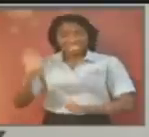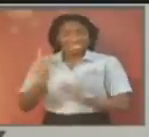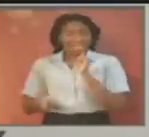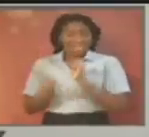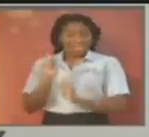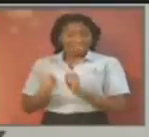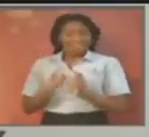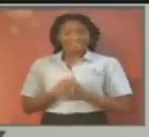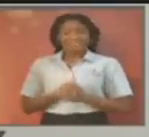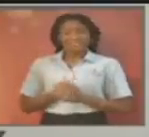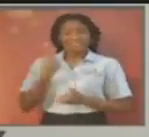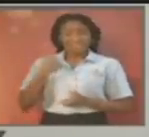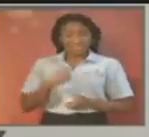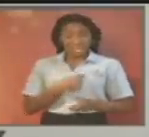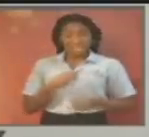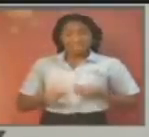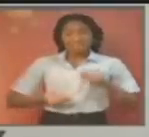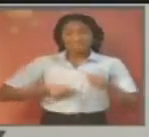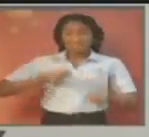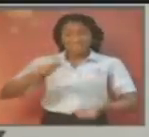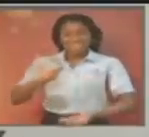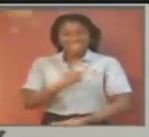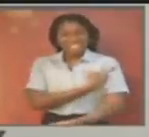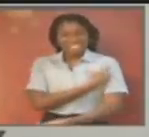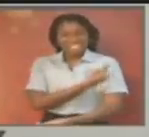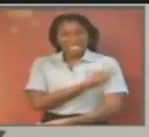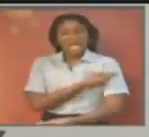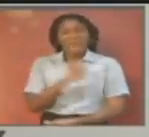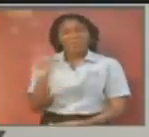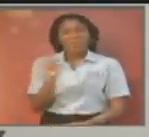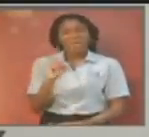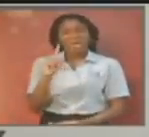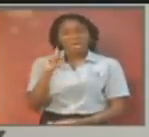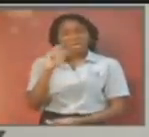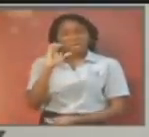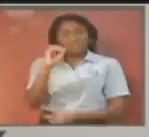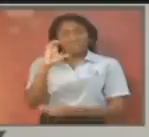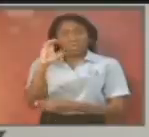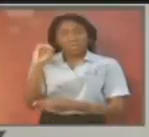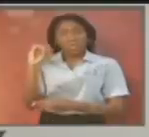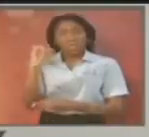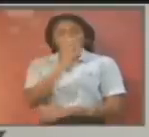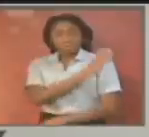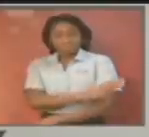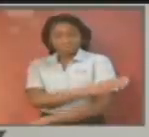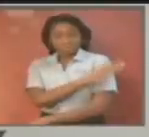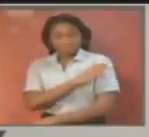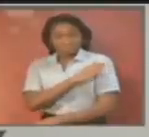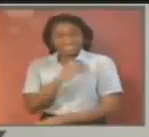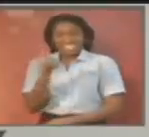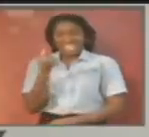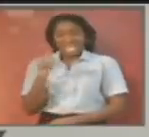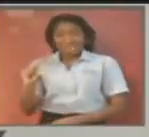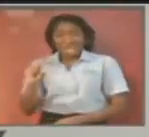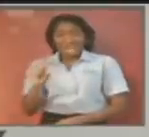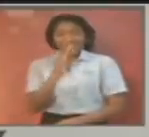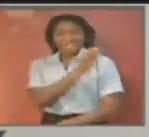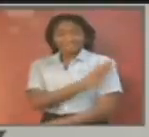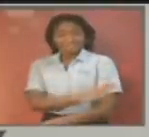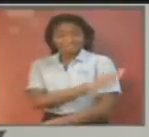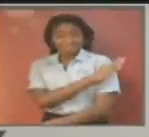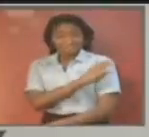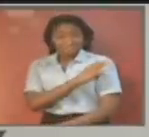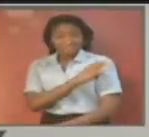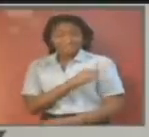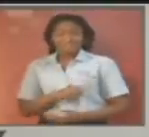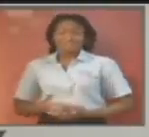been administering vaccinations at the Toko Health Center, Sangre Grande Enhanced Health Center, all right,